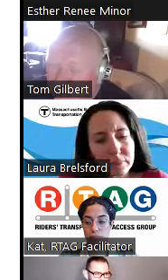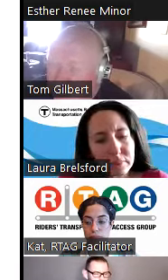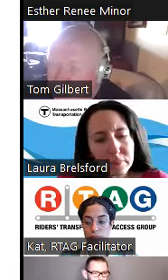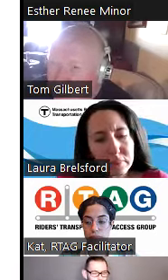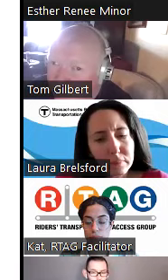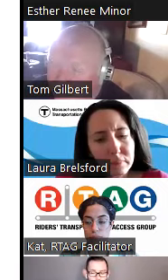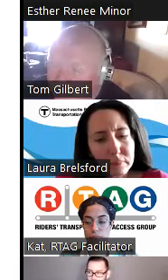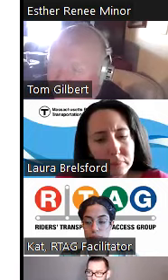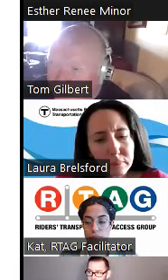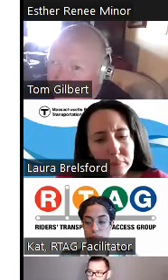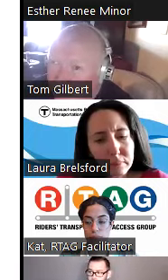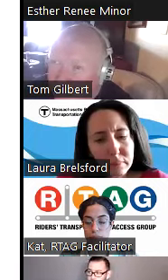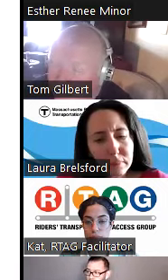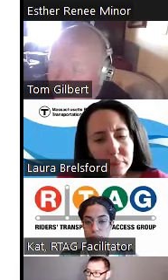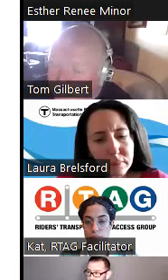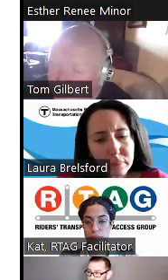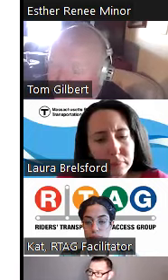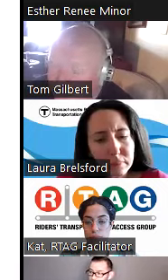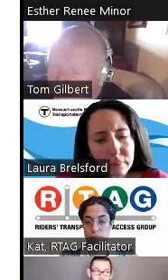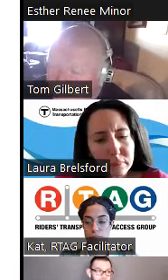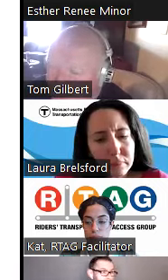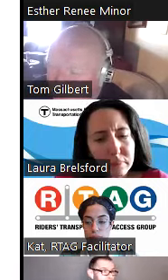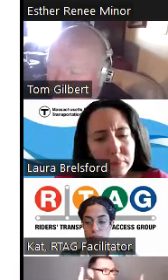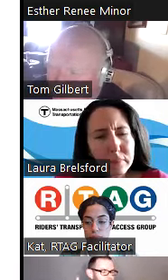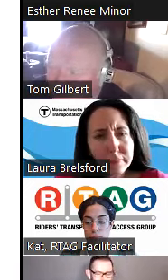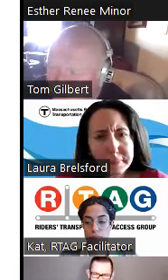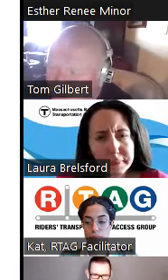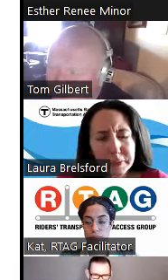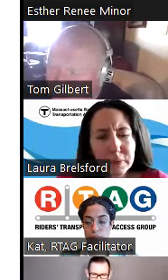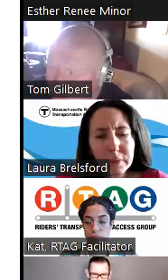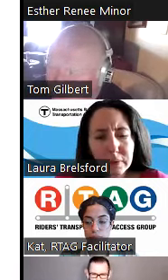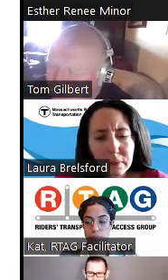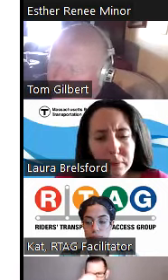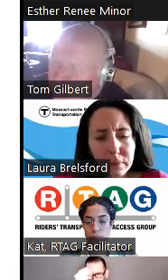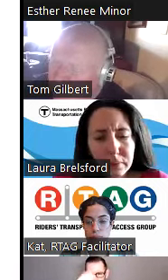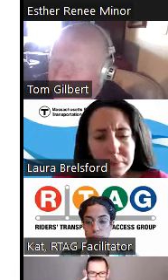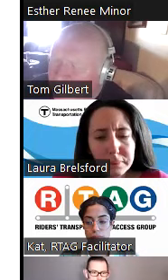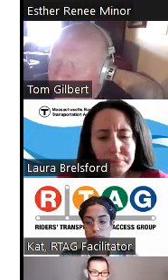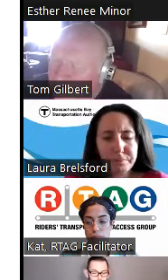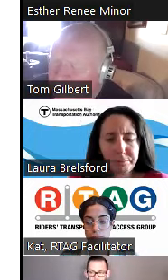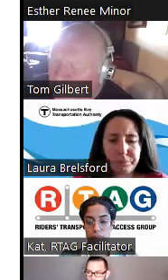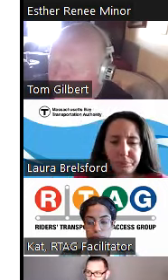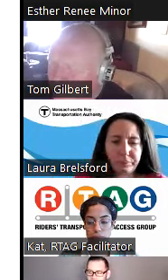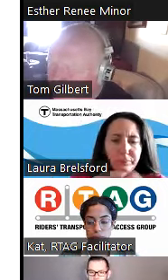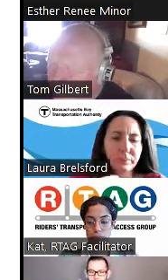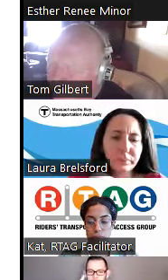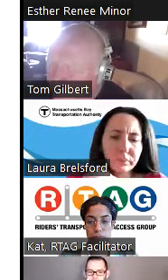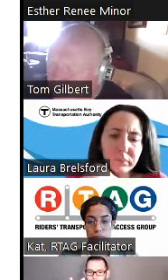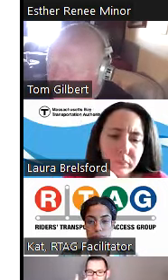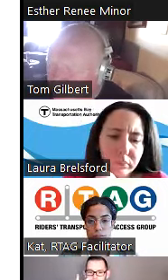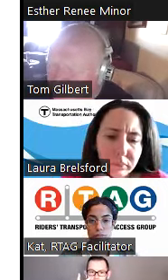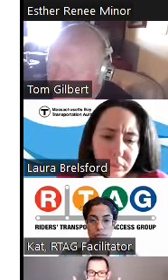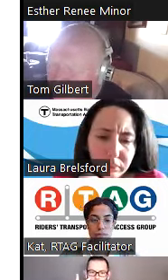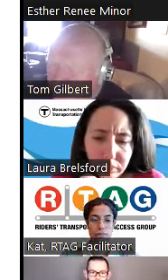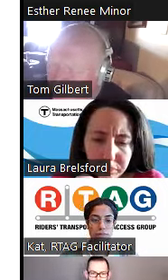It's really kind of misleading, especially to people with individuals with visual impairments, because the most accurate system we rely